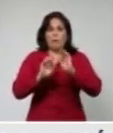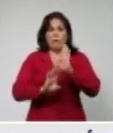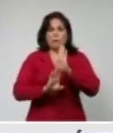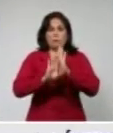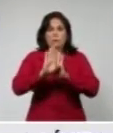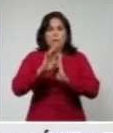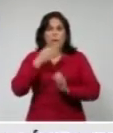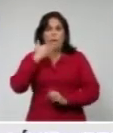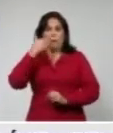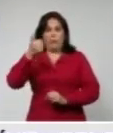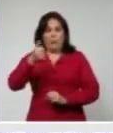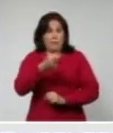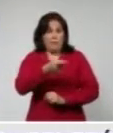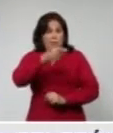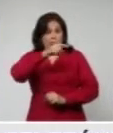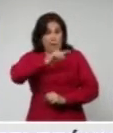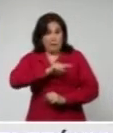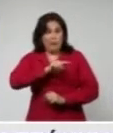full recovery.